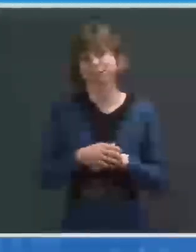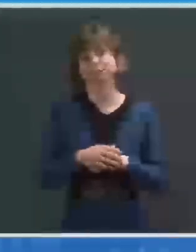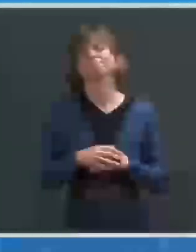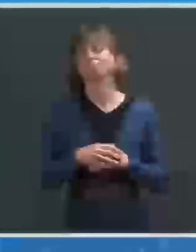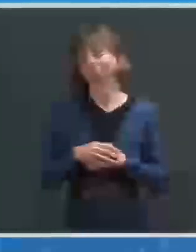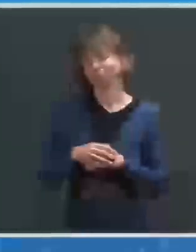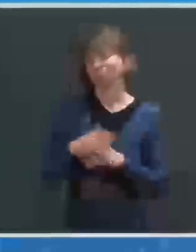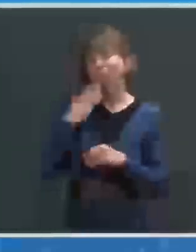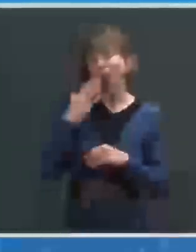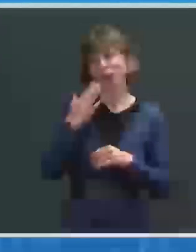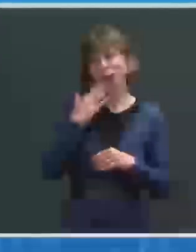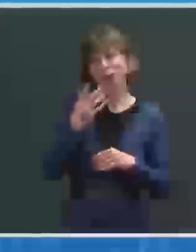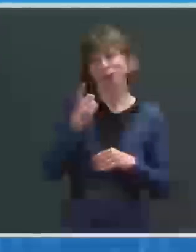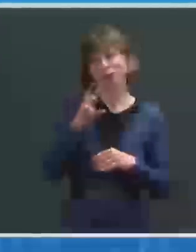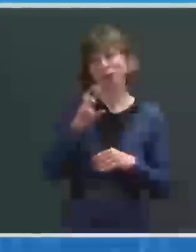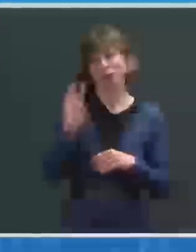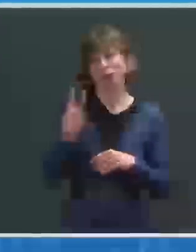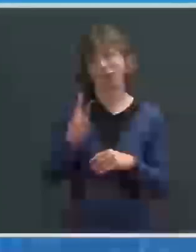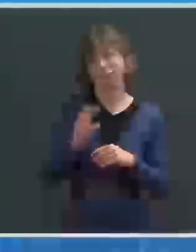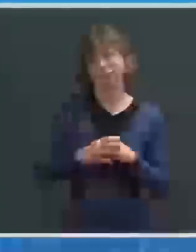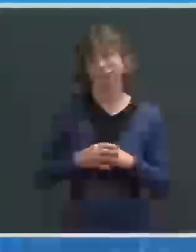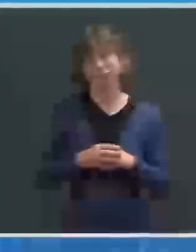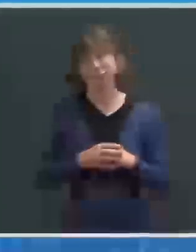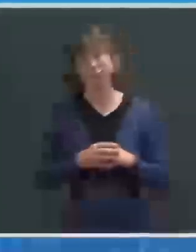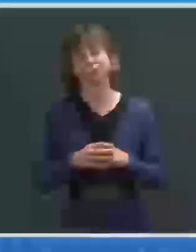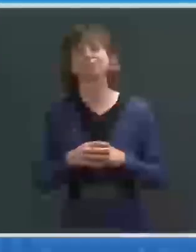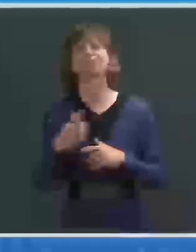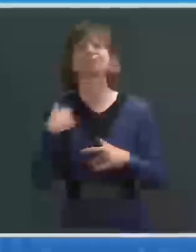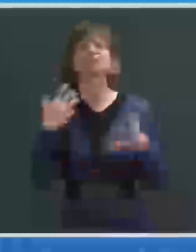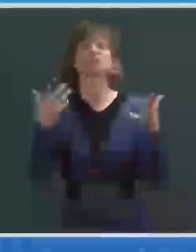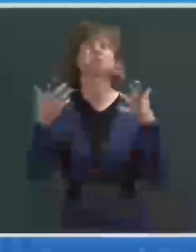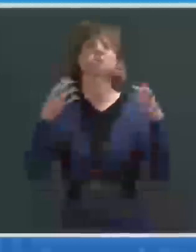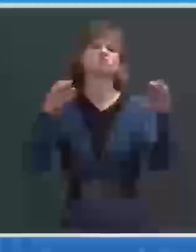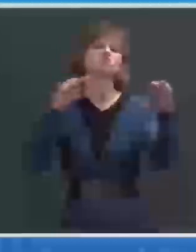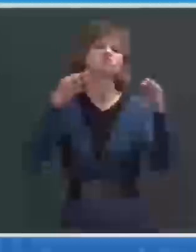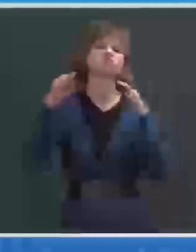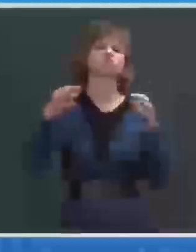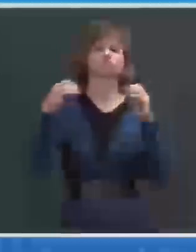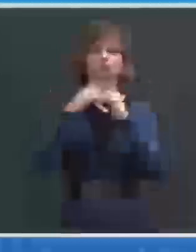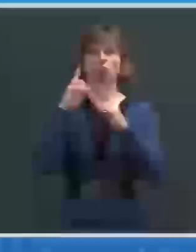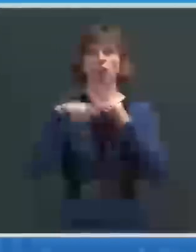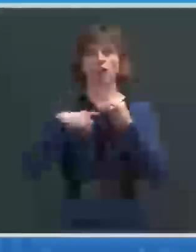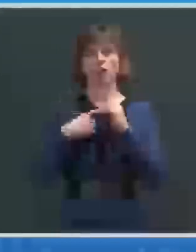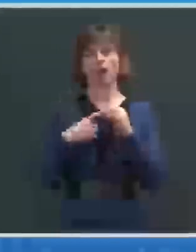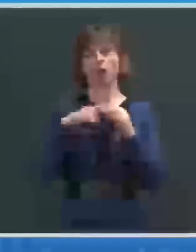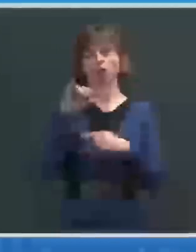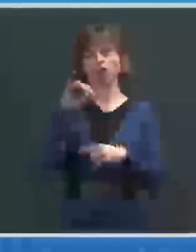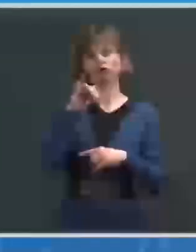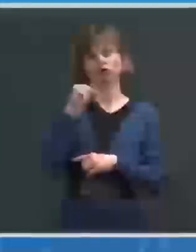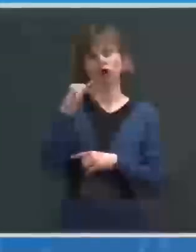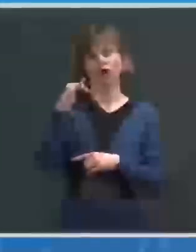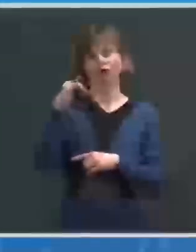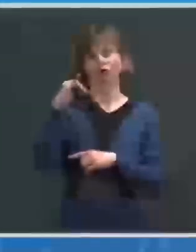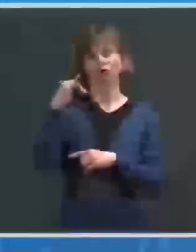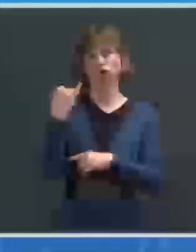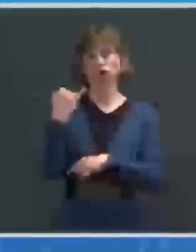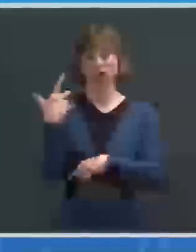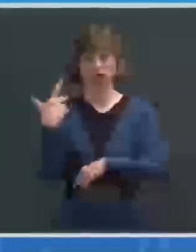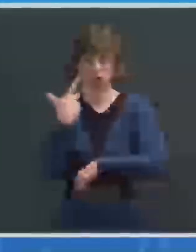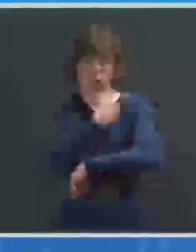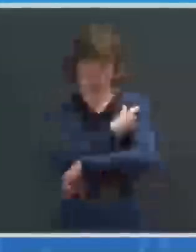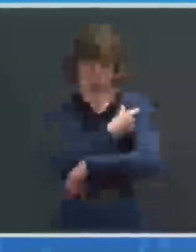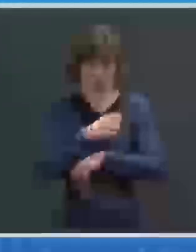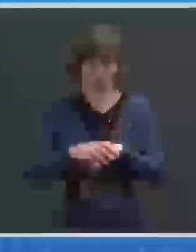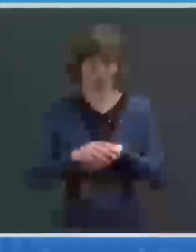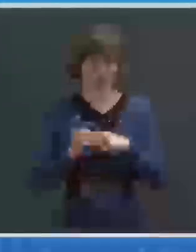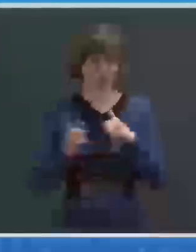Dr. Walensky. I'm going to just talk a little bit more now about the Janssen COVID-19 vaccine. If I could have that